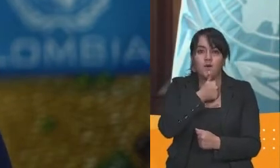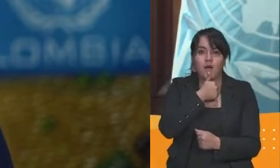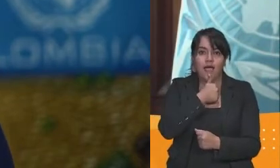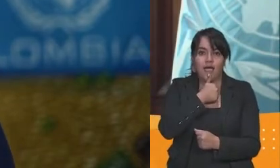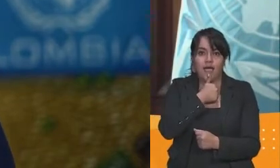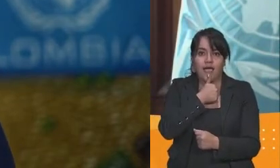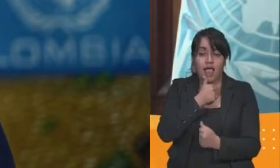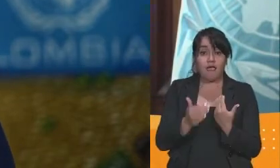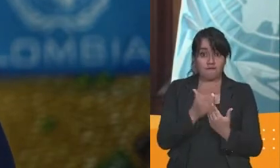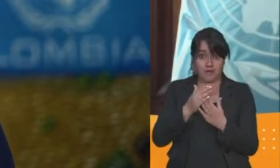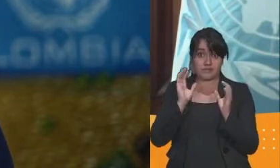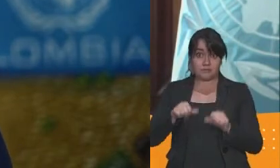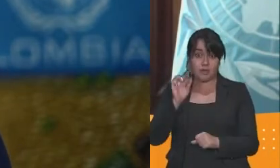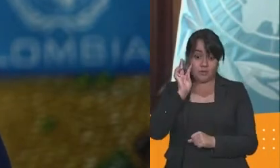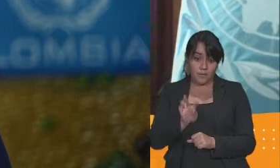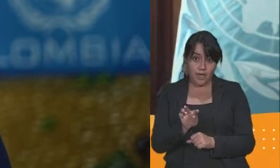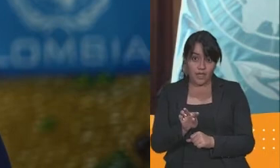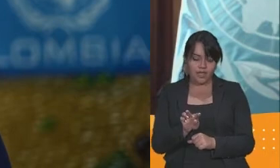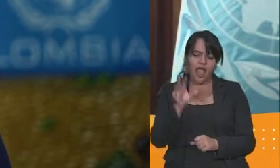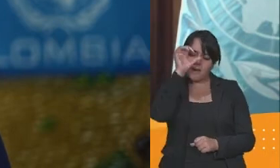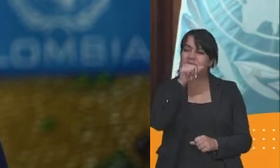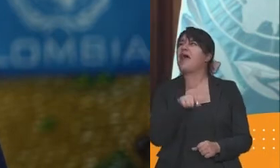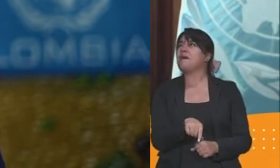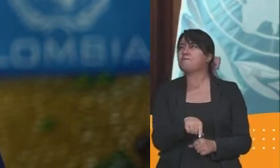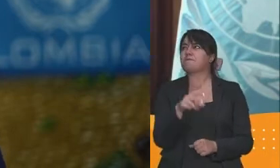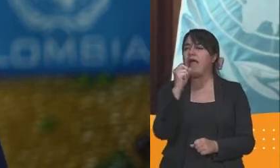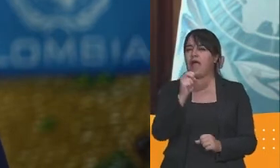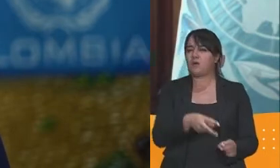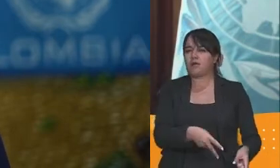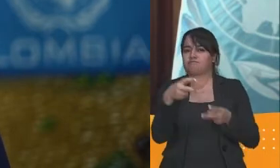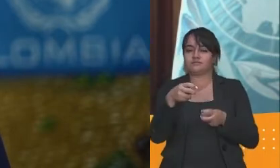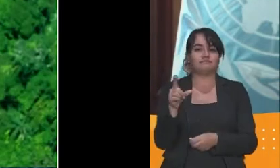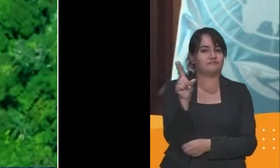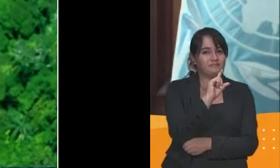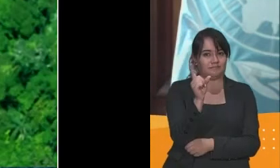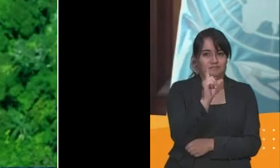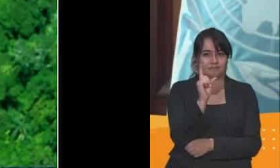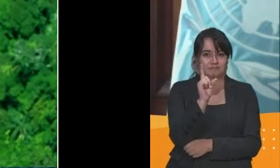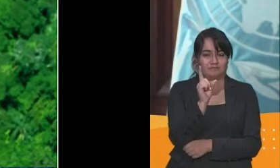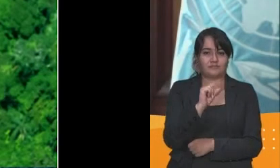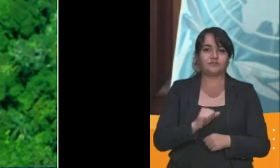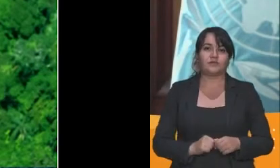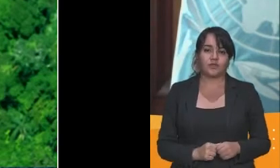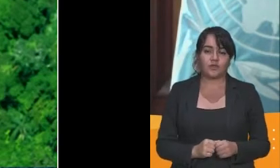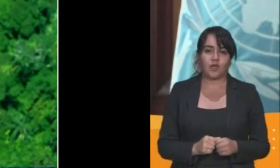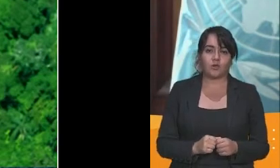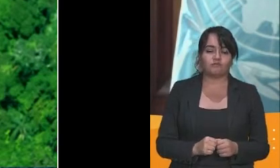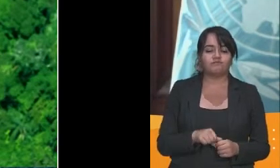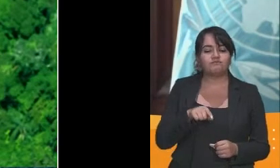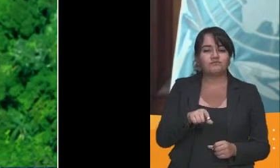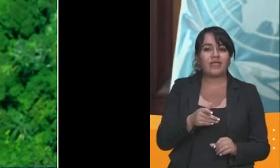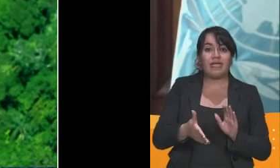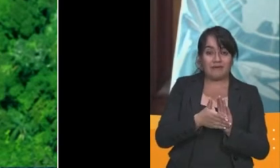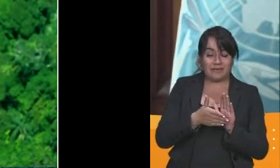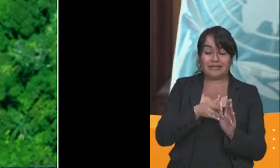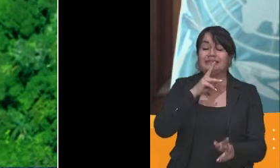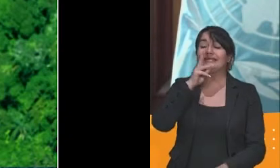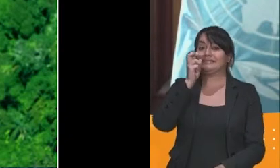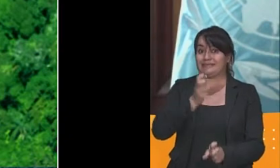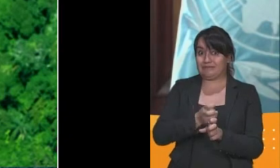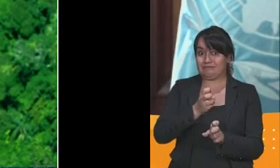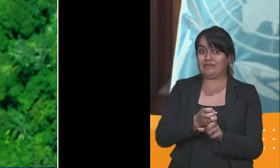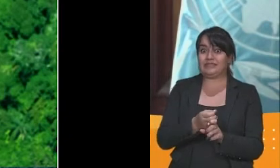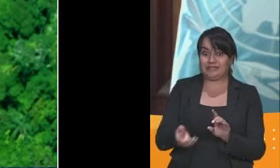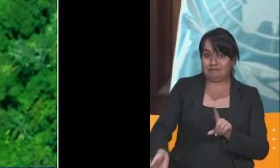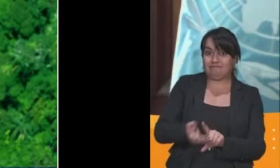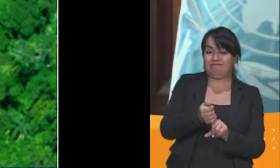not visible. It's not easy to detect. So for this is generating this type of evidence generated a challenge,